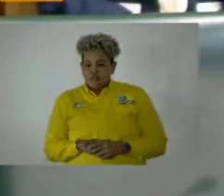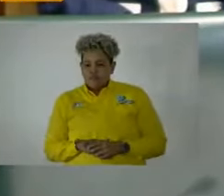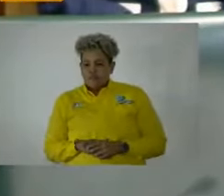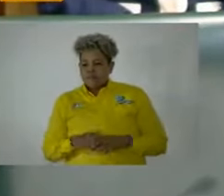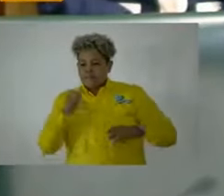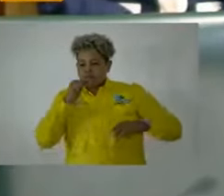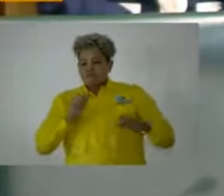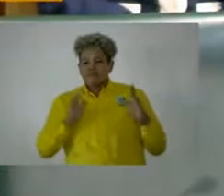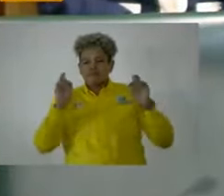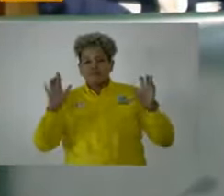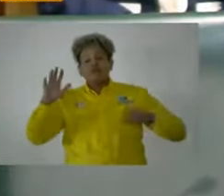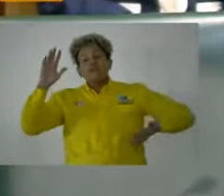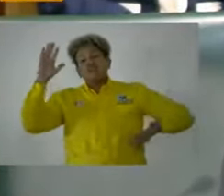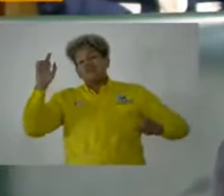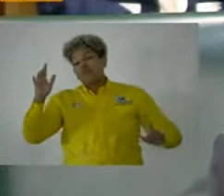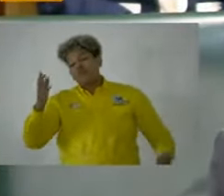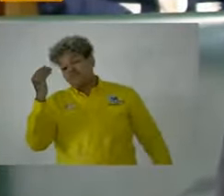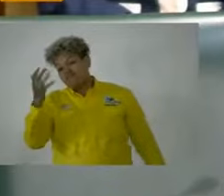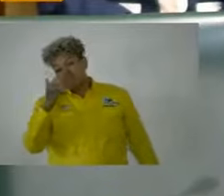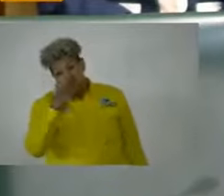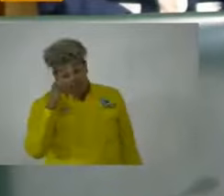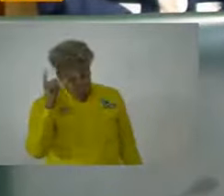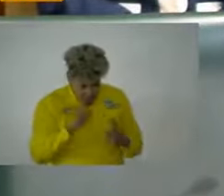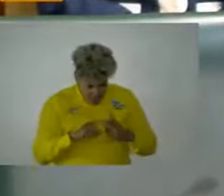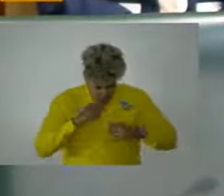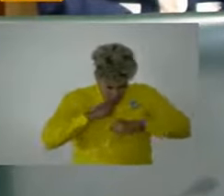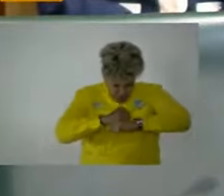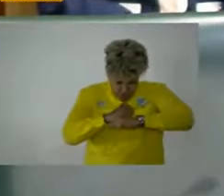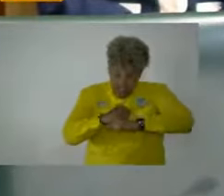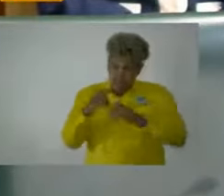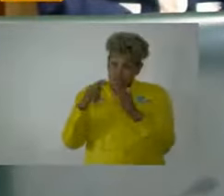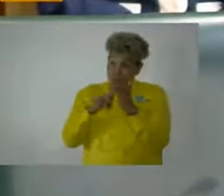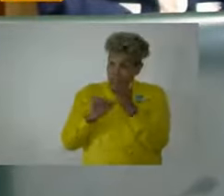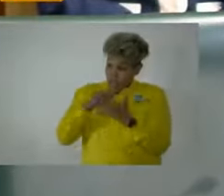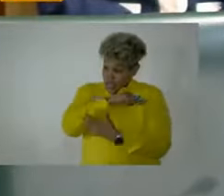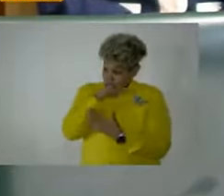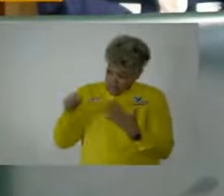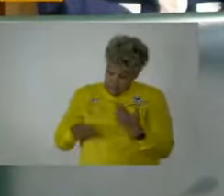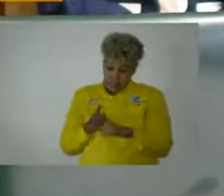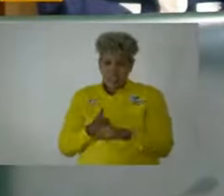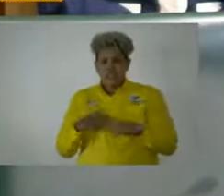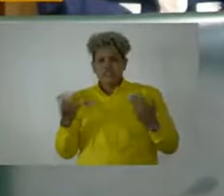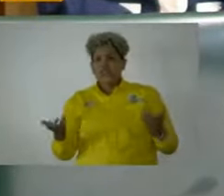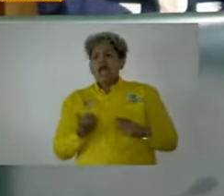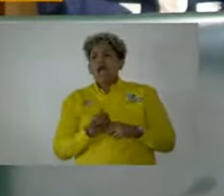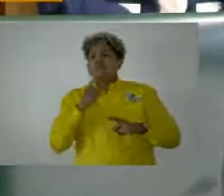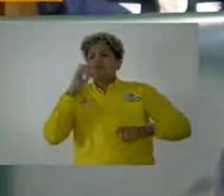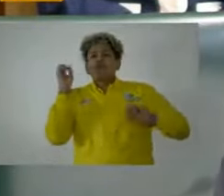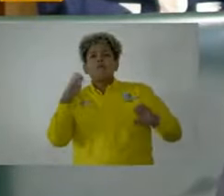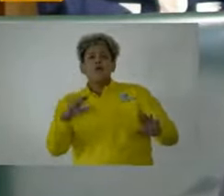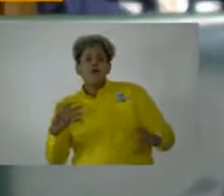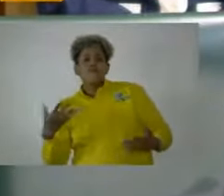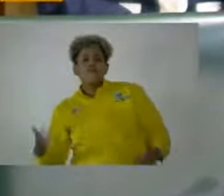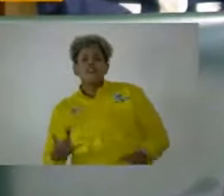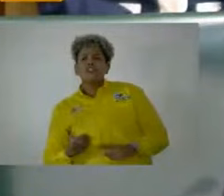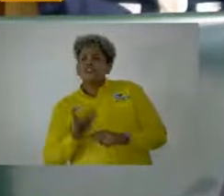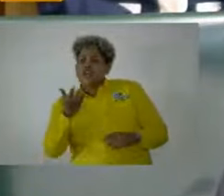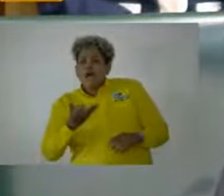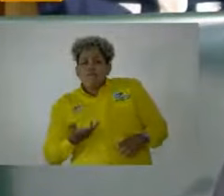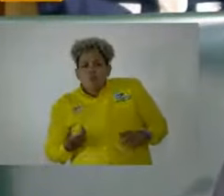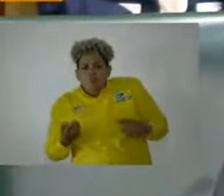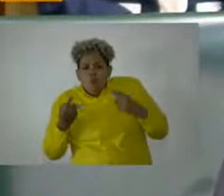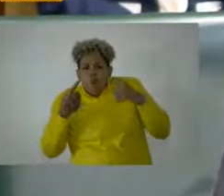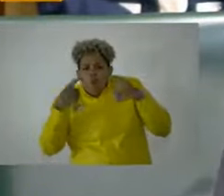And Madam Speaker, or Mr. Speaker, until protective measures like these are put in place and are